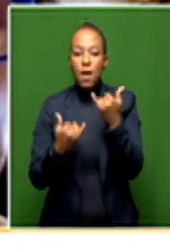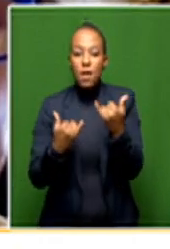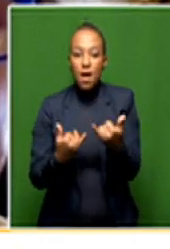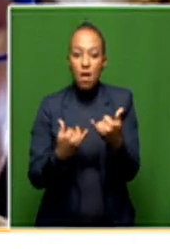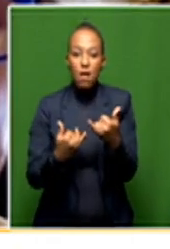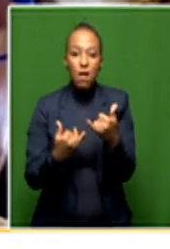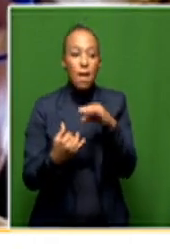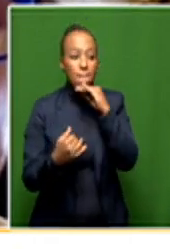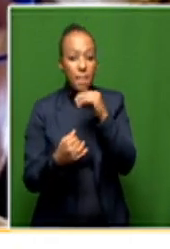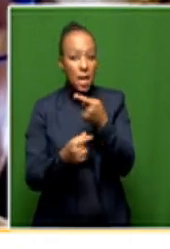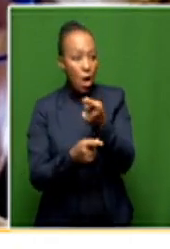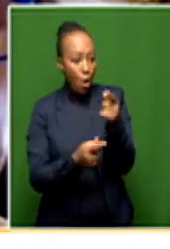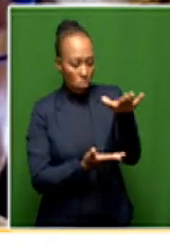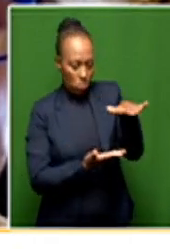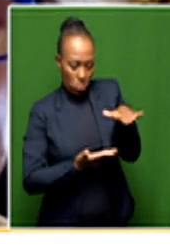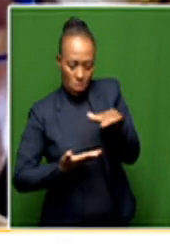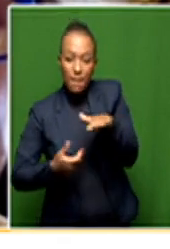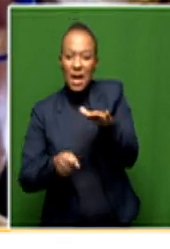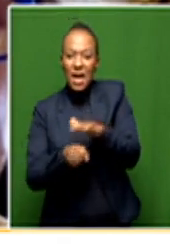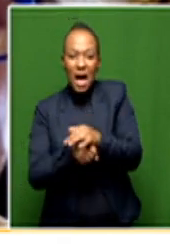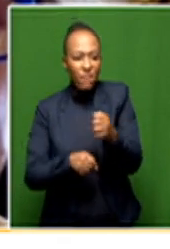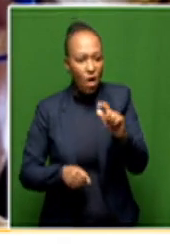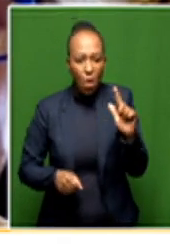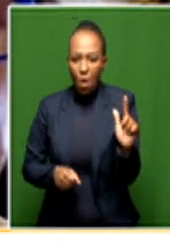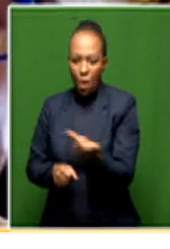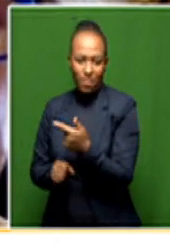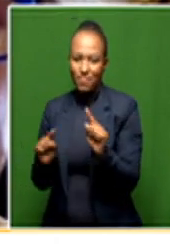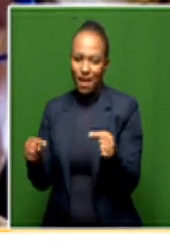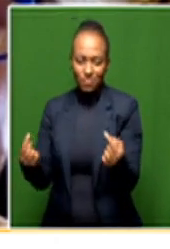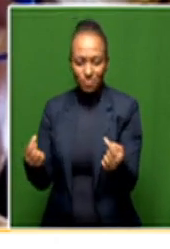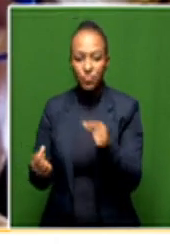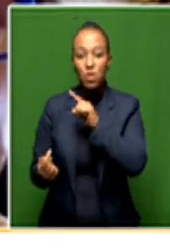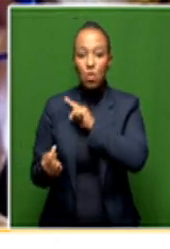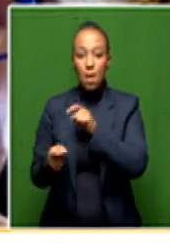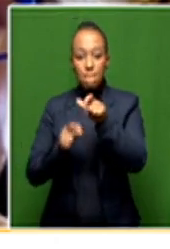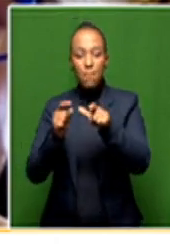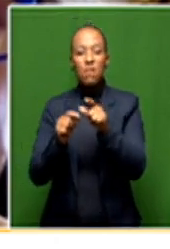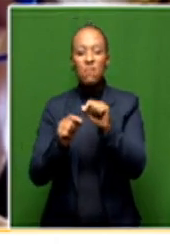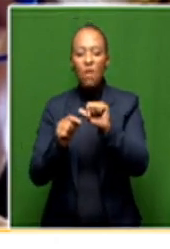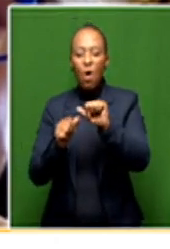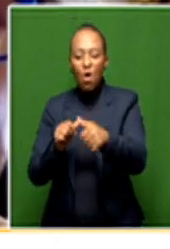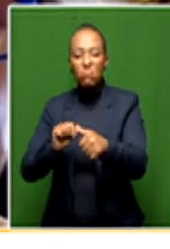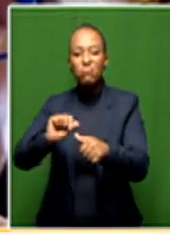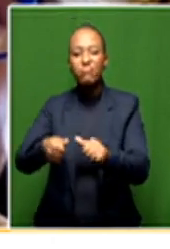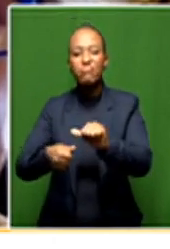obviously are not going to cover everybody. So what is the order of people that will be receiving them?